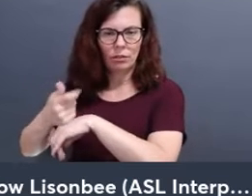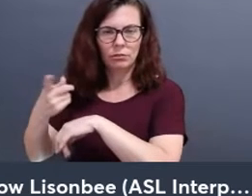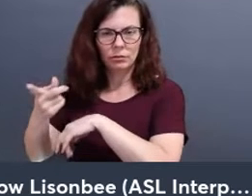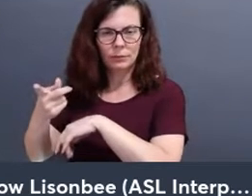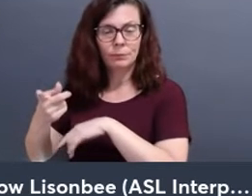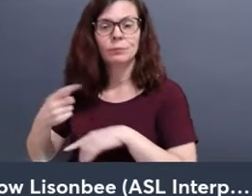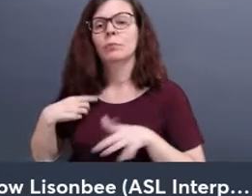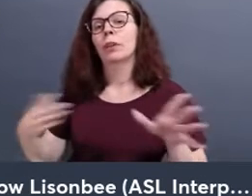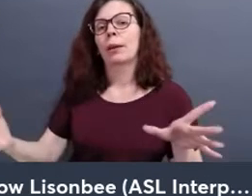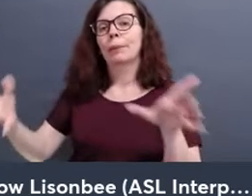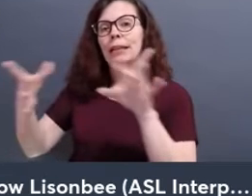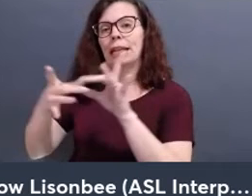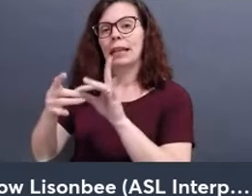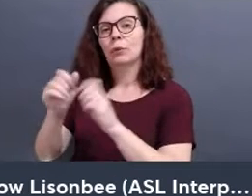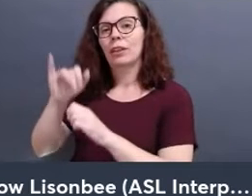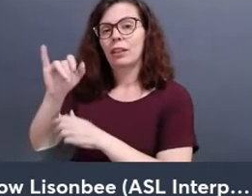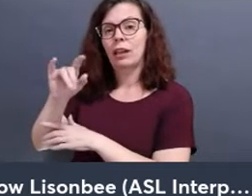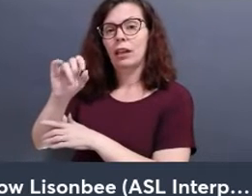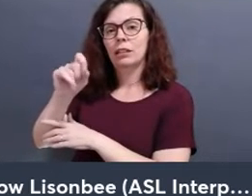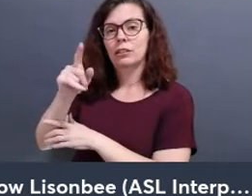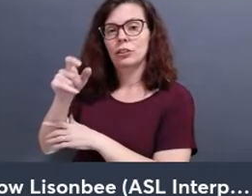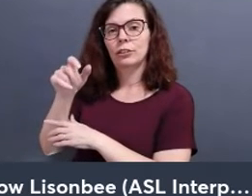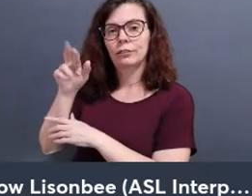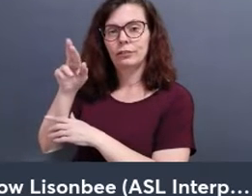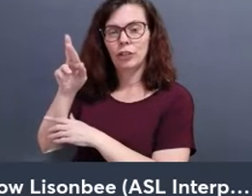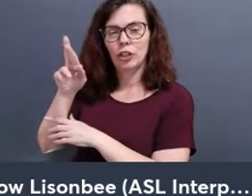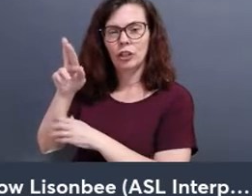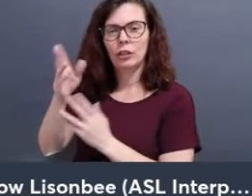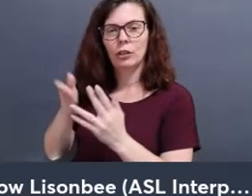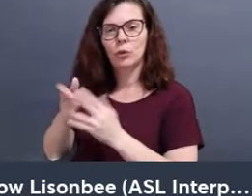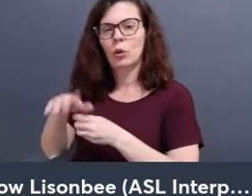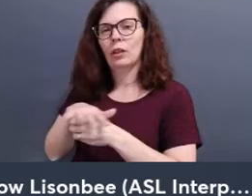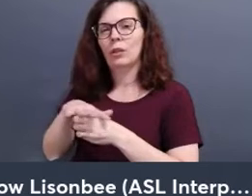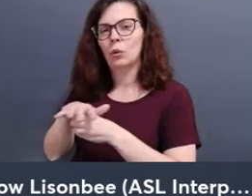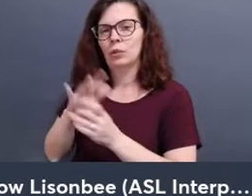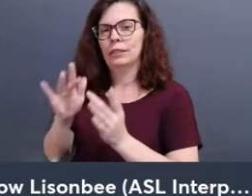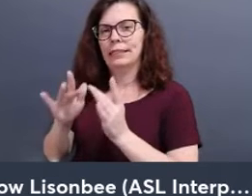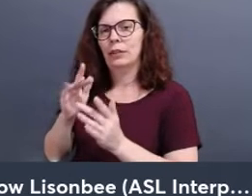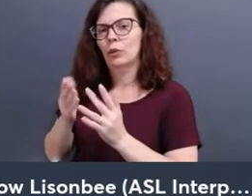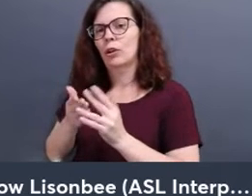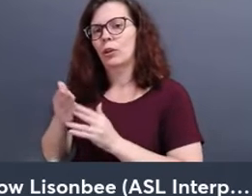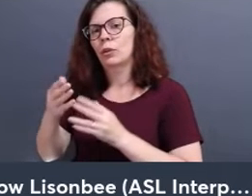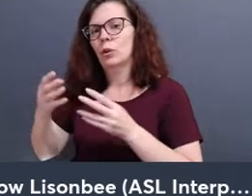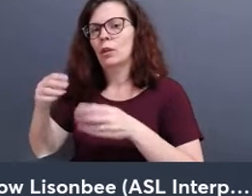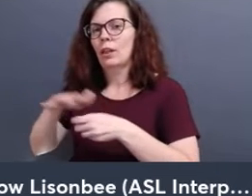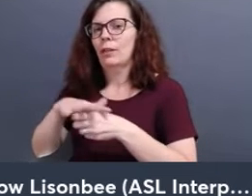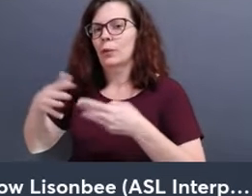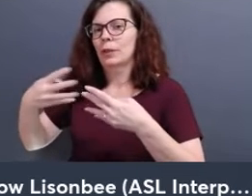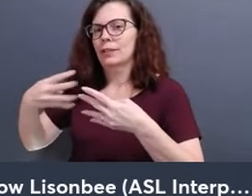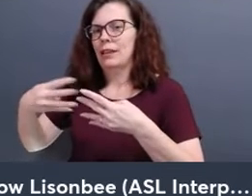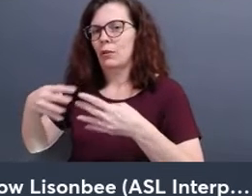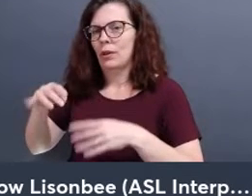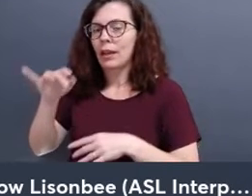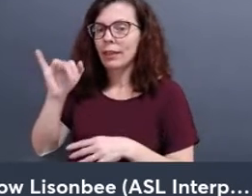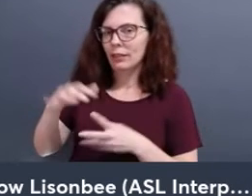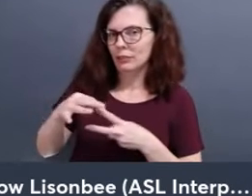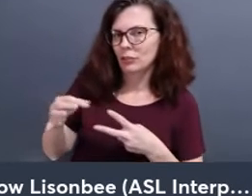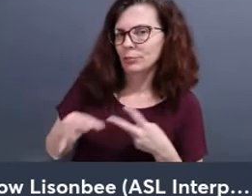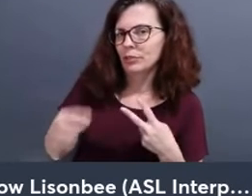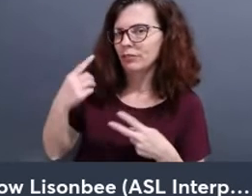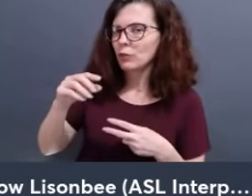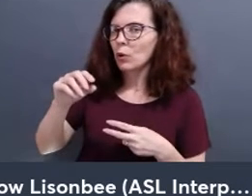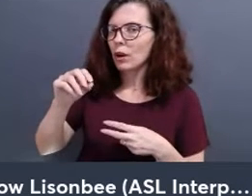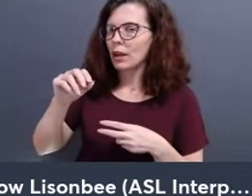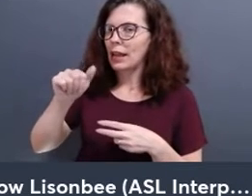I'm connecting to that server over the local network and through the local gateway, which is a feature of AWS